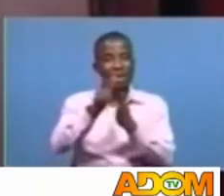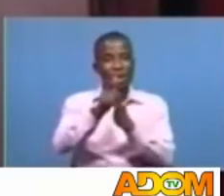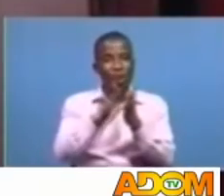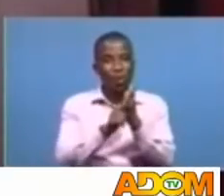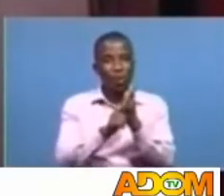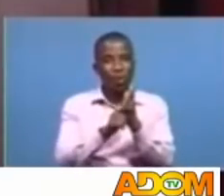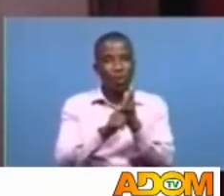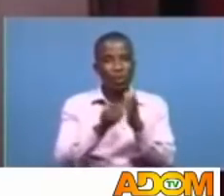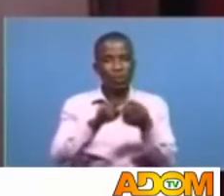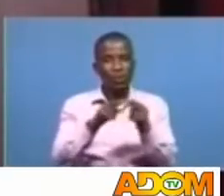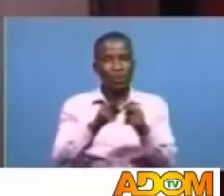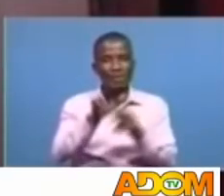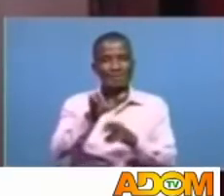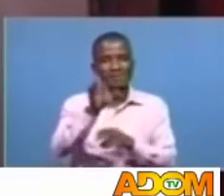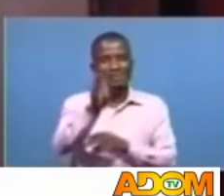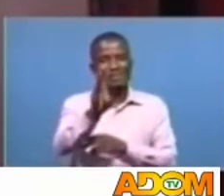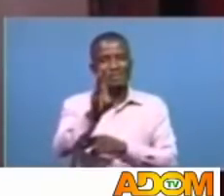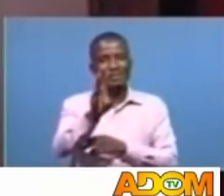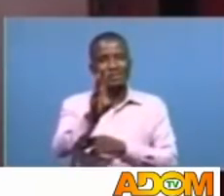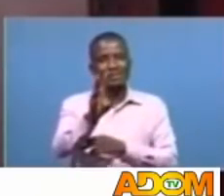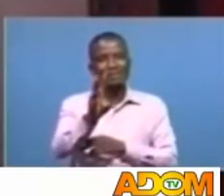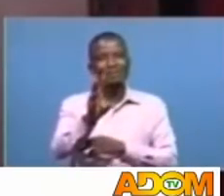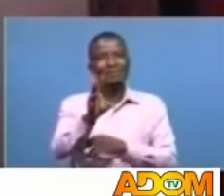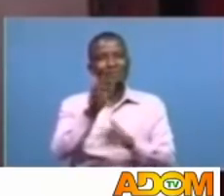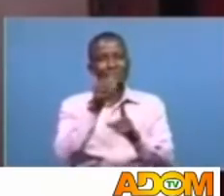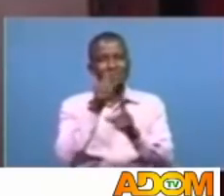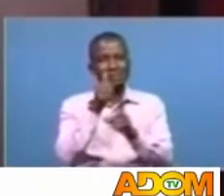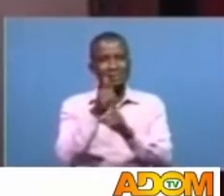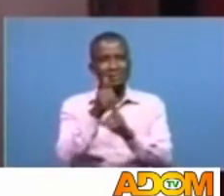Section 26, by itself